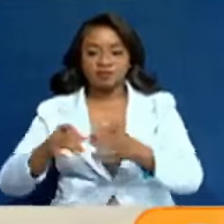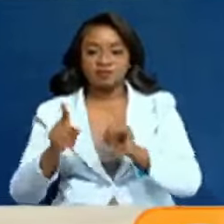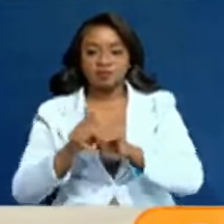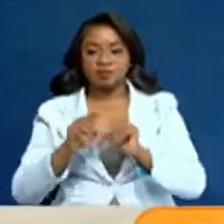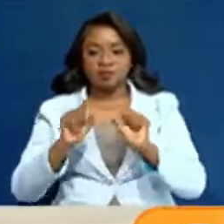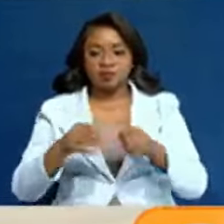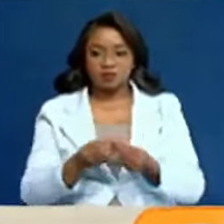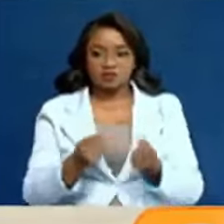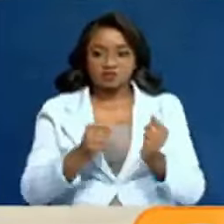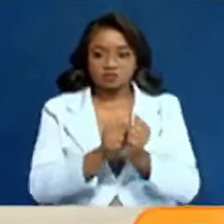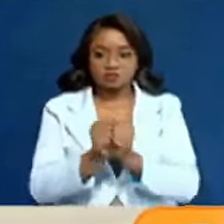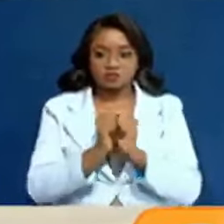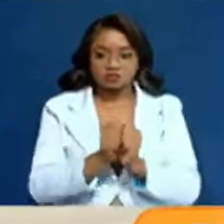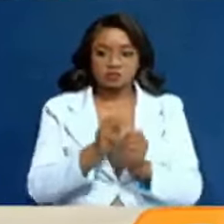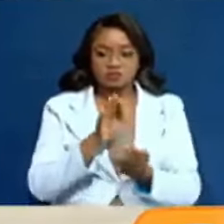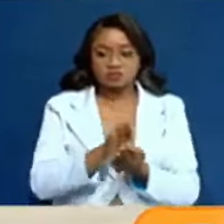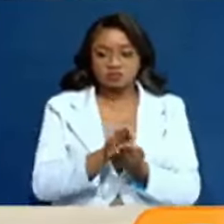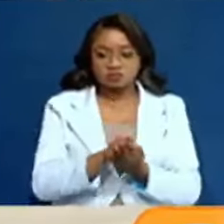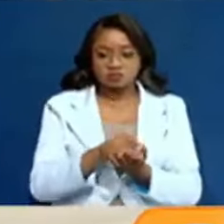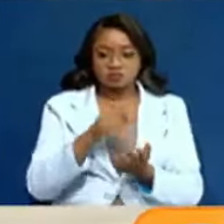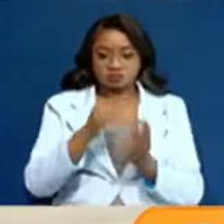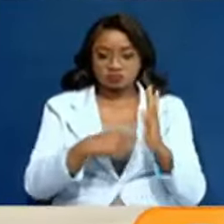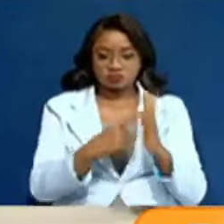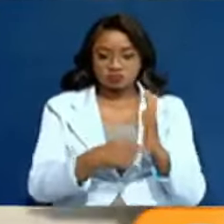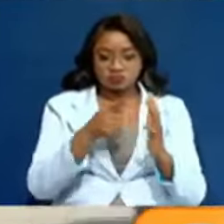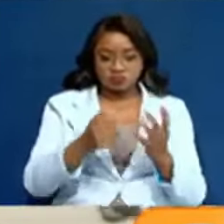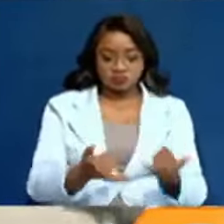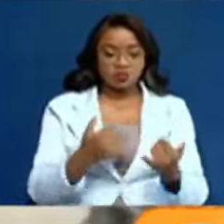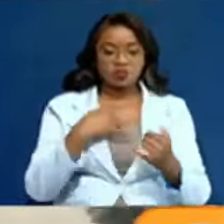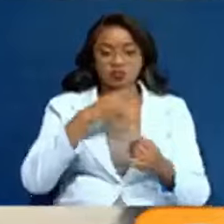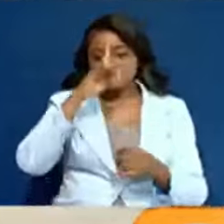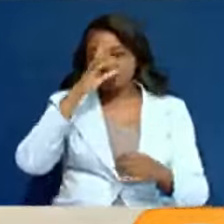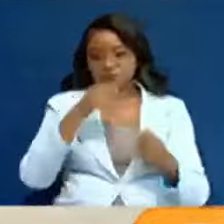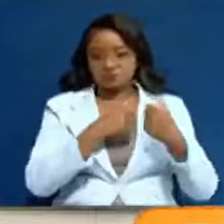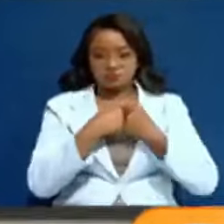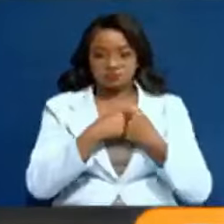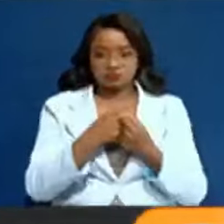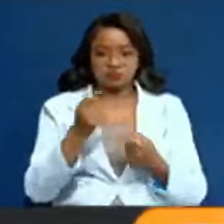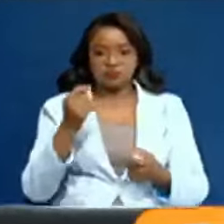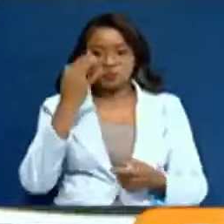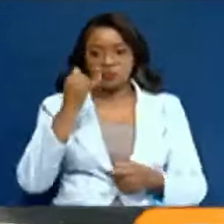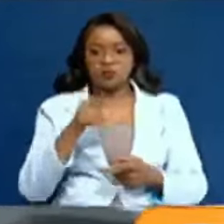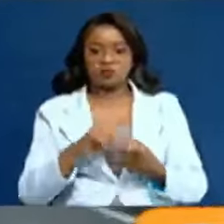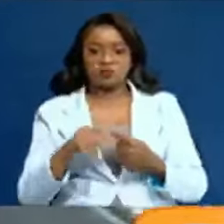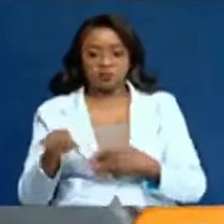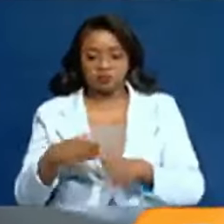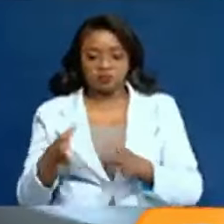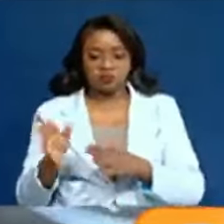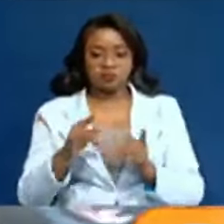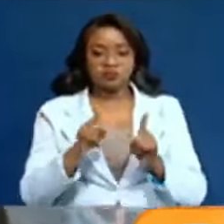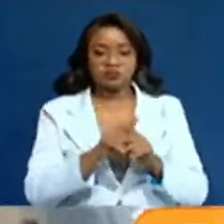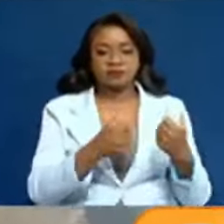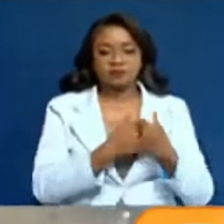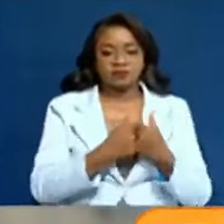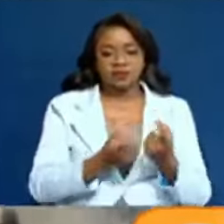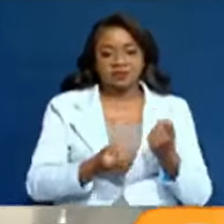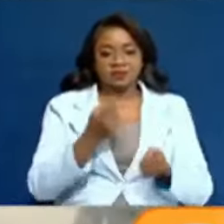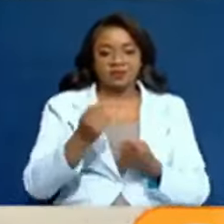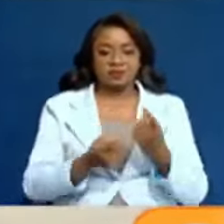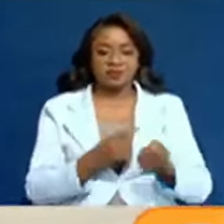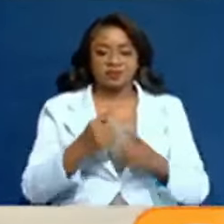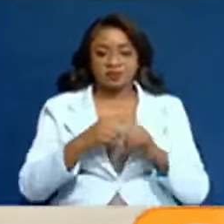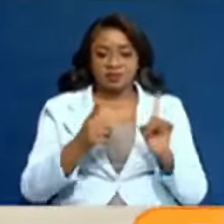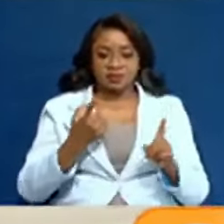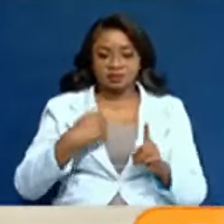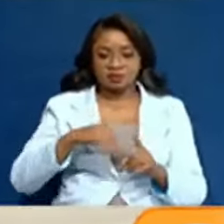The banking industry in the country stands at a critical juncture, characterized by both opportunities and challenges. But with